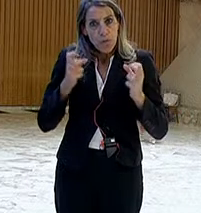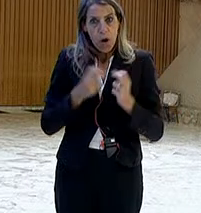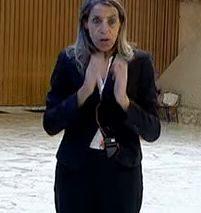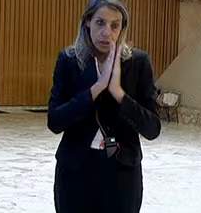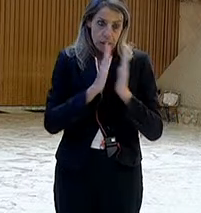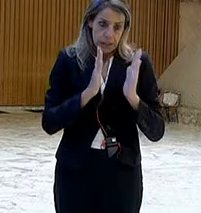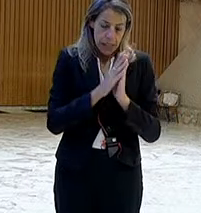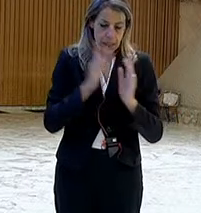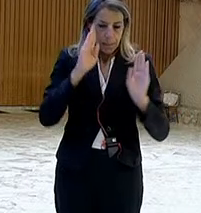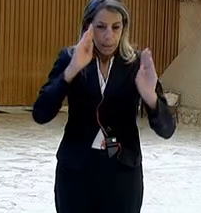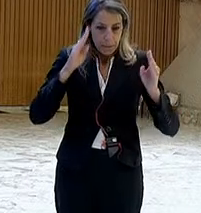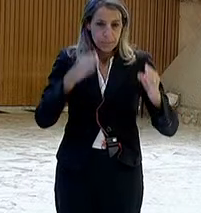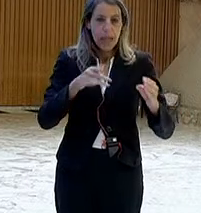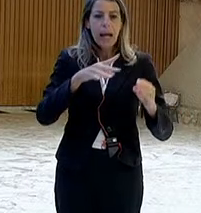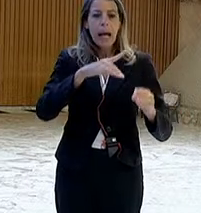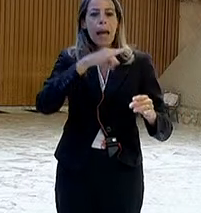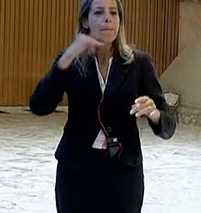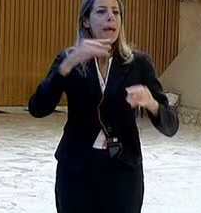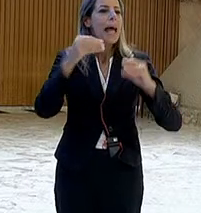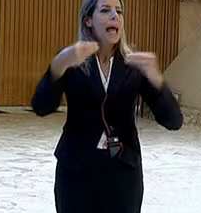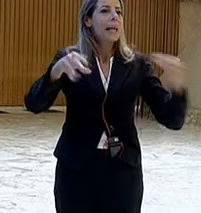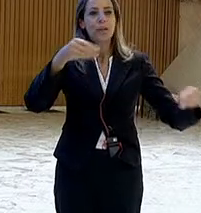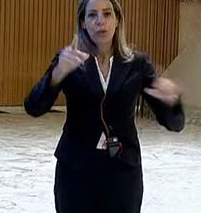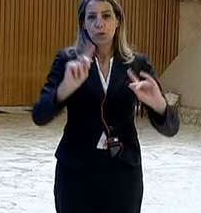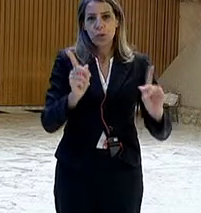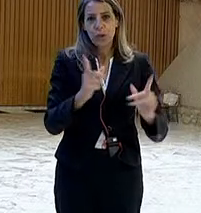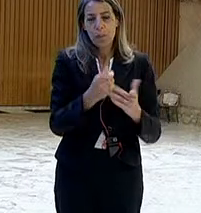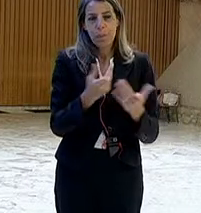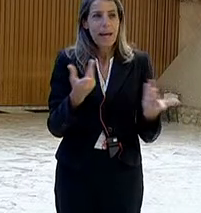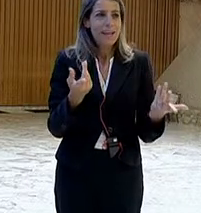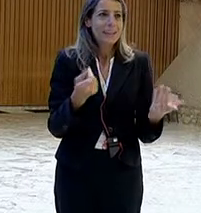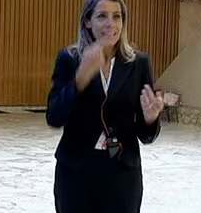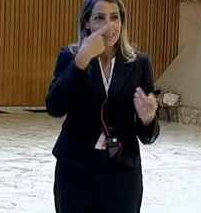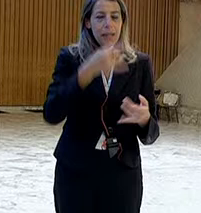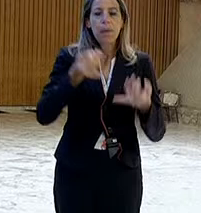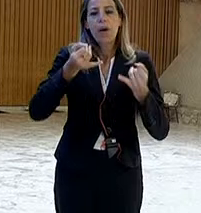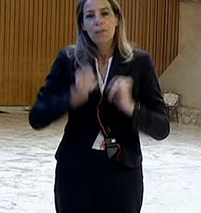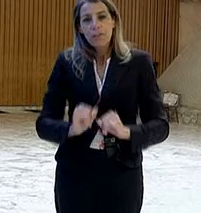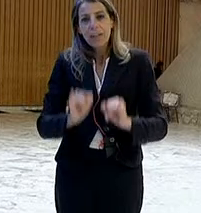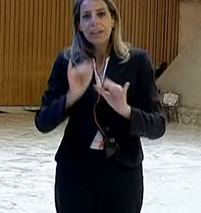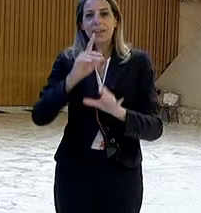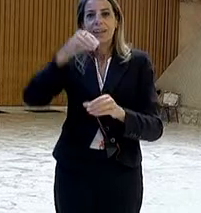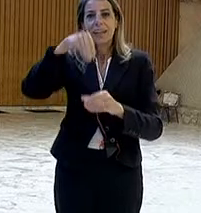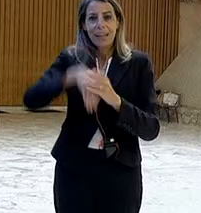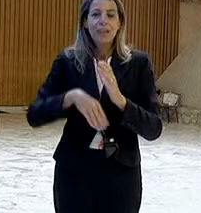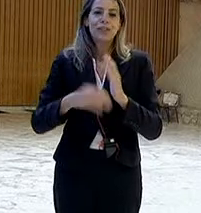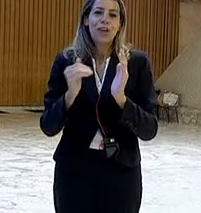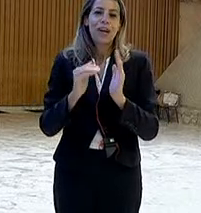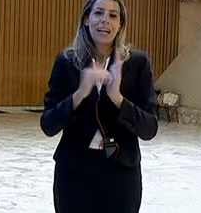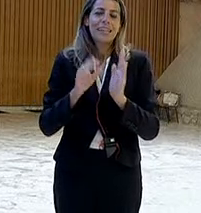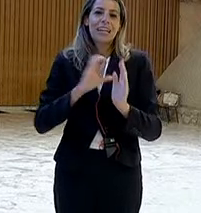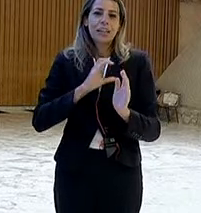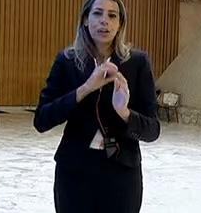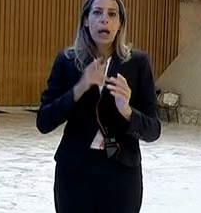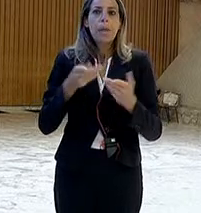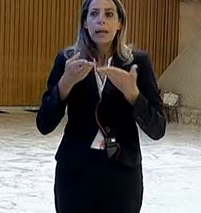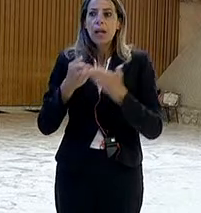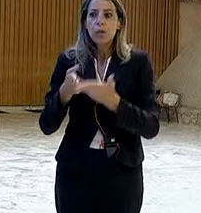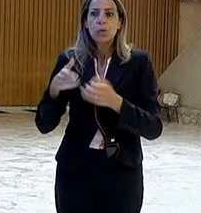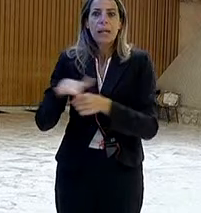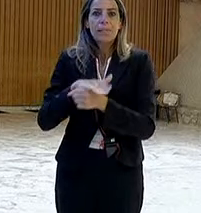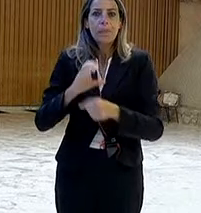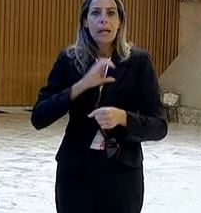first place, children raised in Catholic homes, what more can be done to help Catholic families be forges of